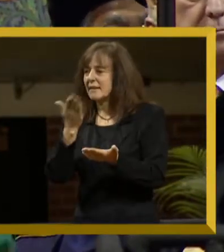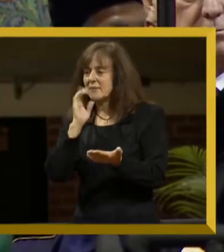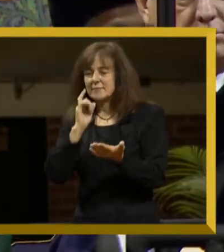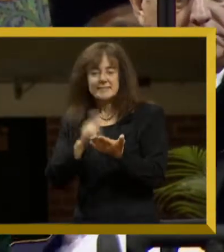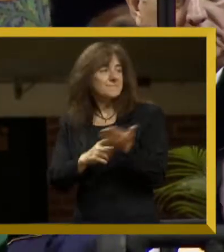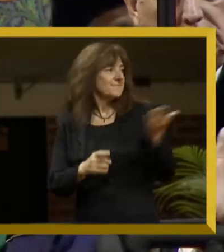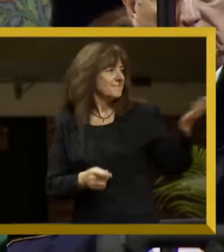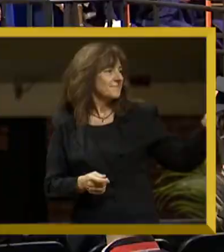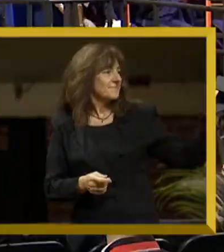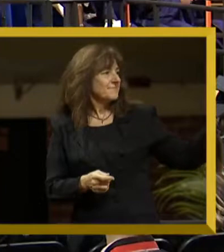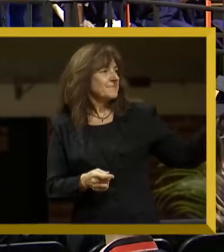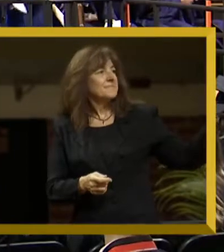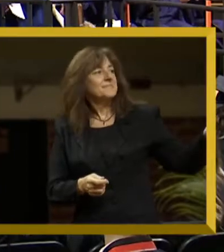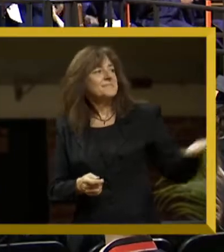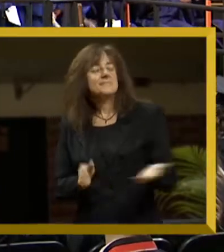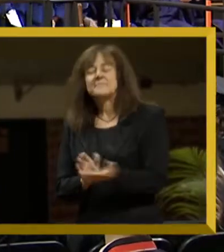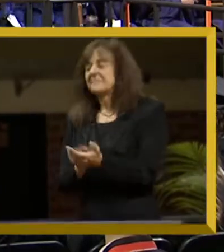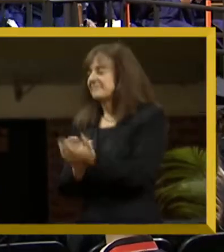efforts.